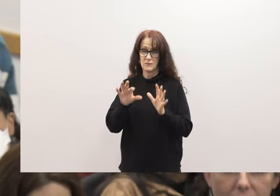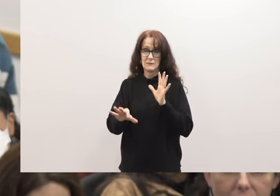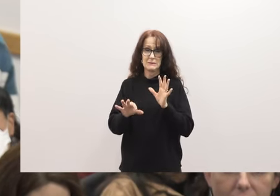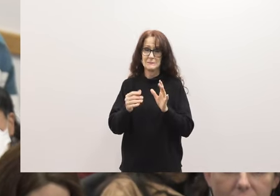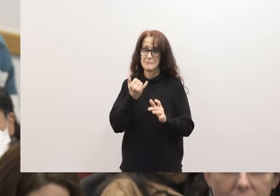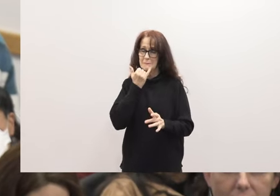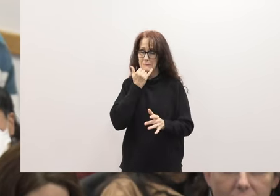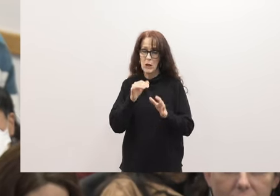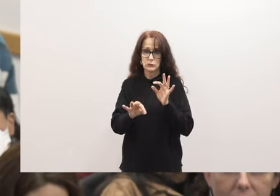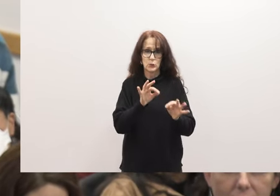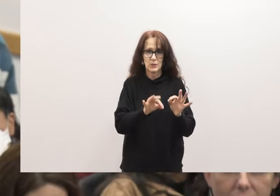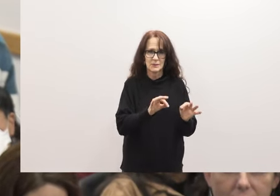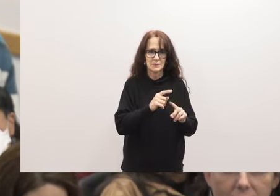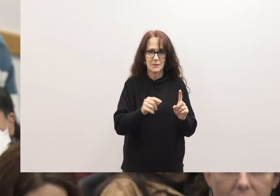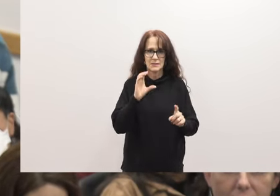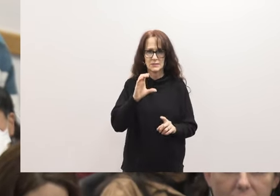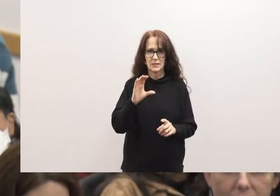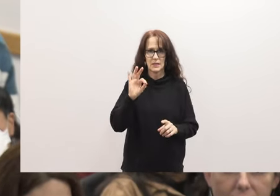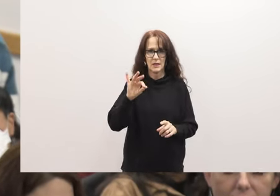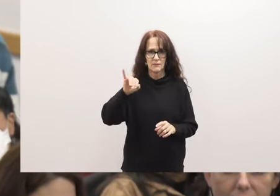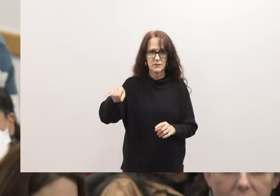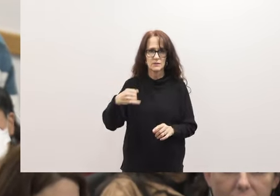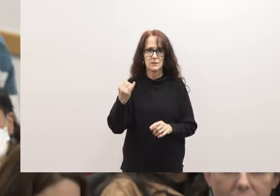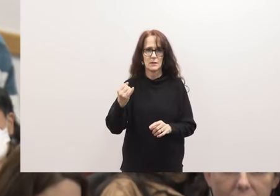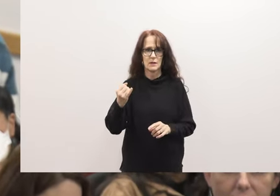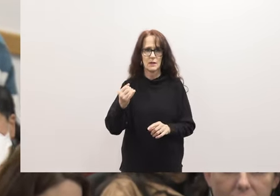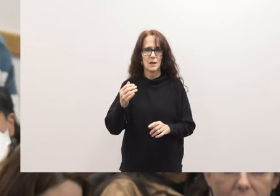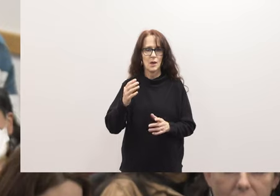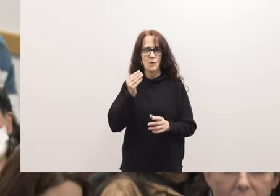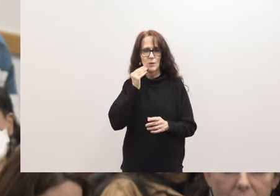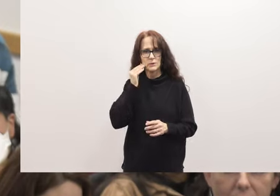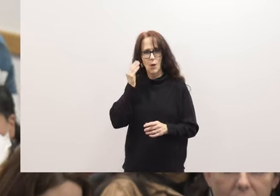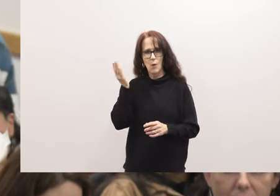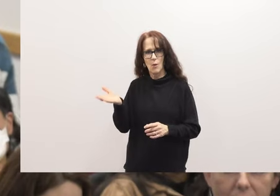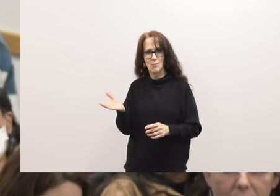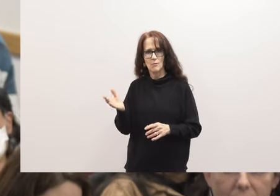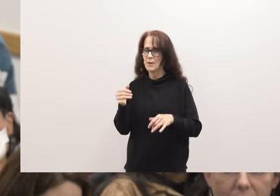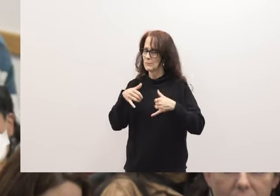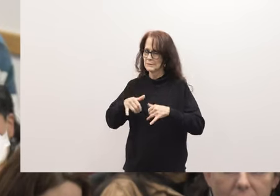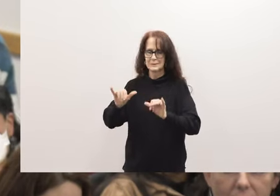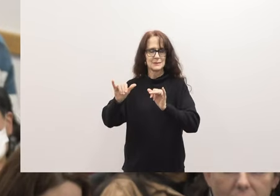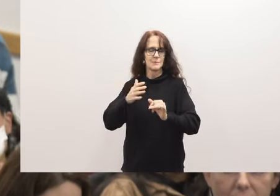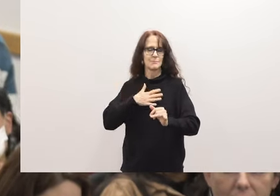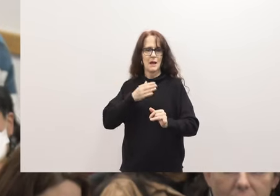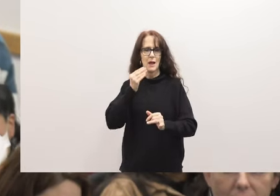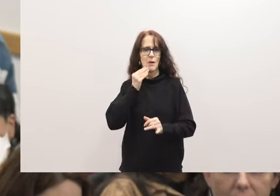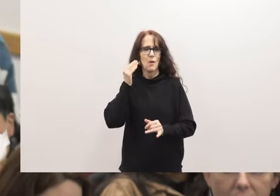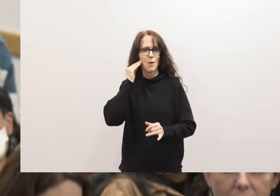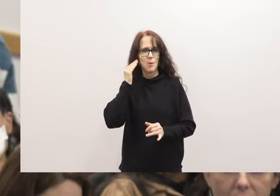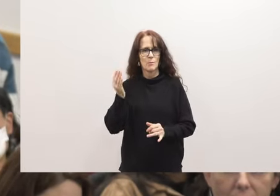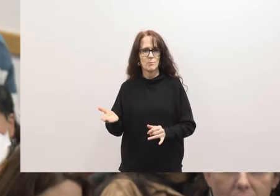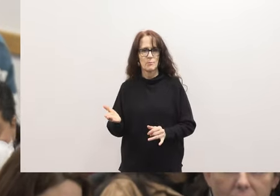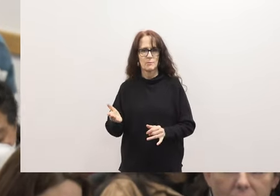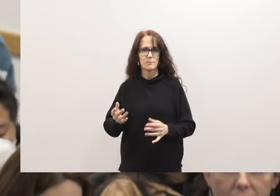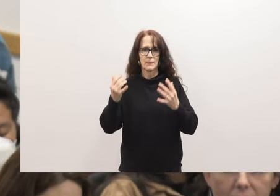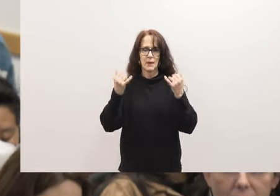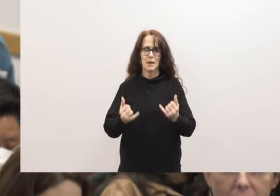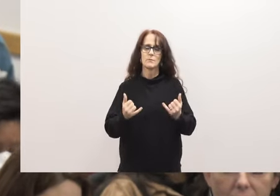inevitably, but CFJ was my home and will forever be my home. I'm